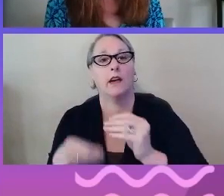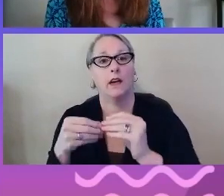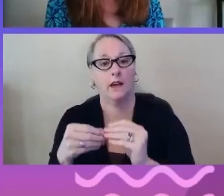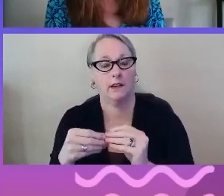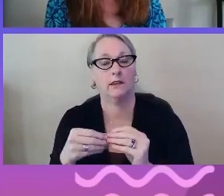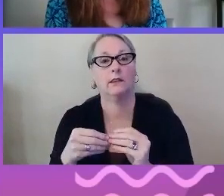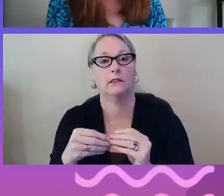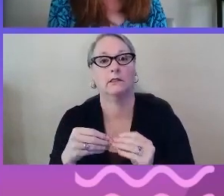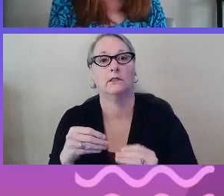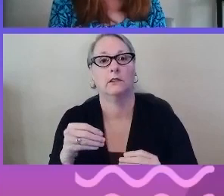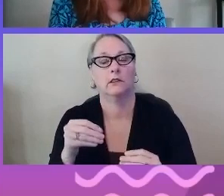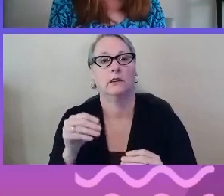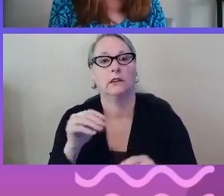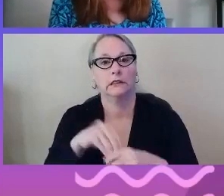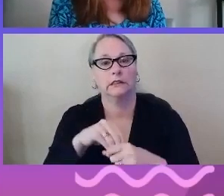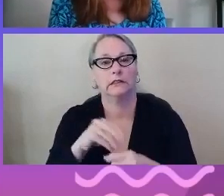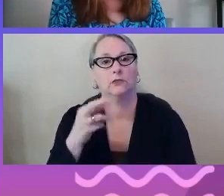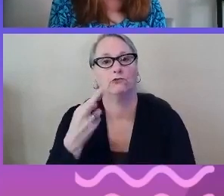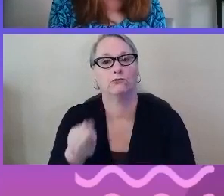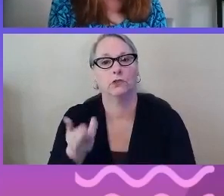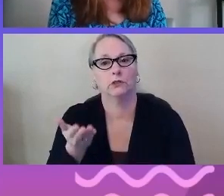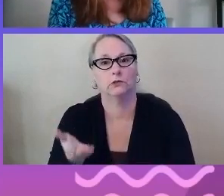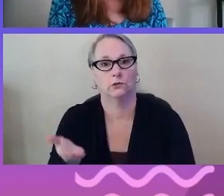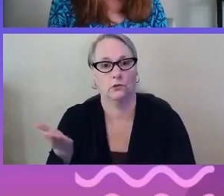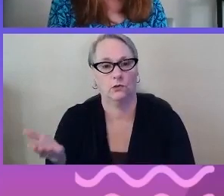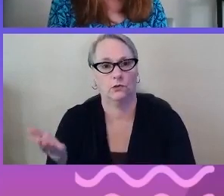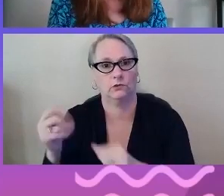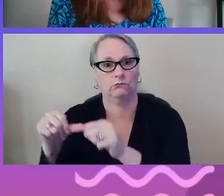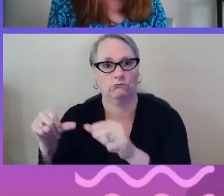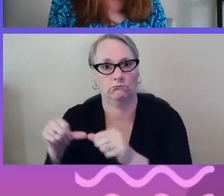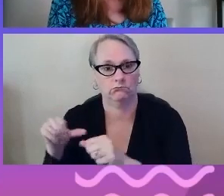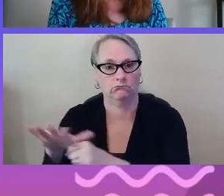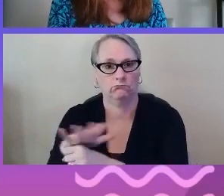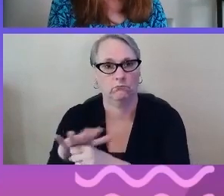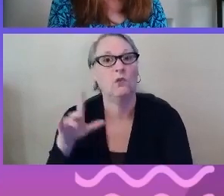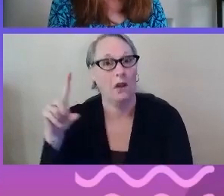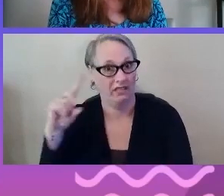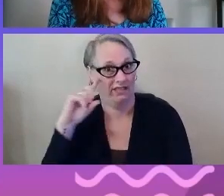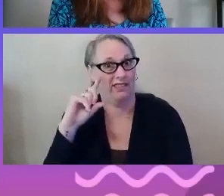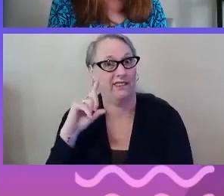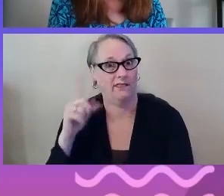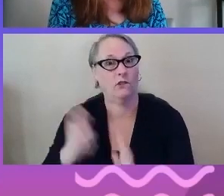resource piece. So I think they should be there.